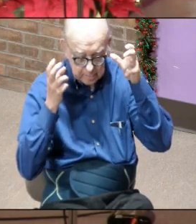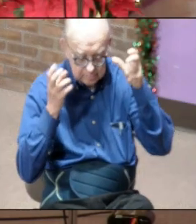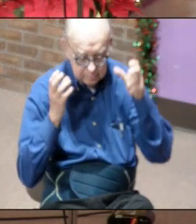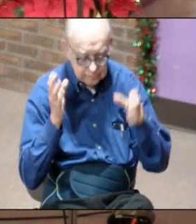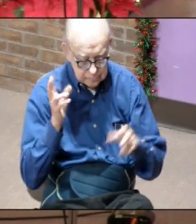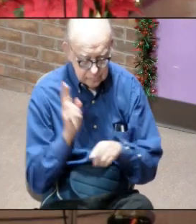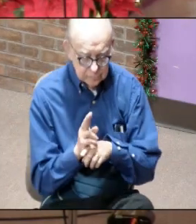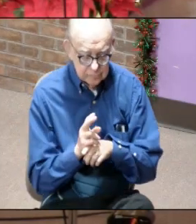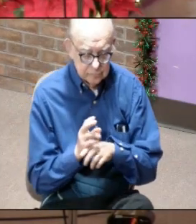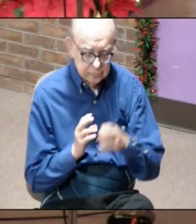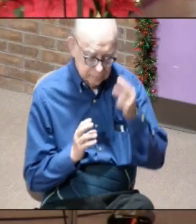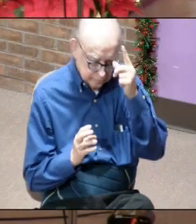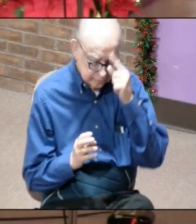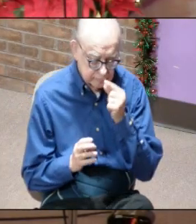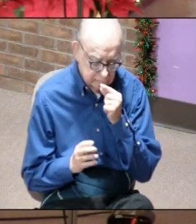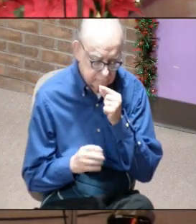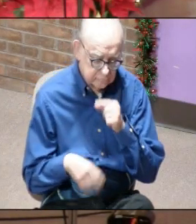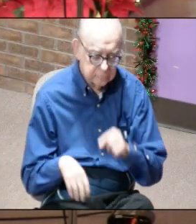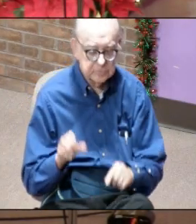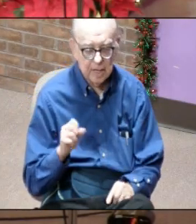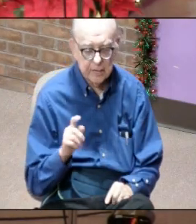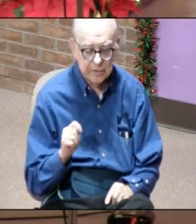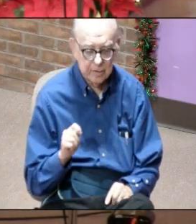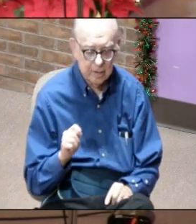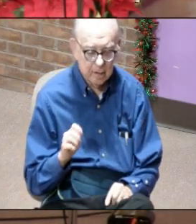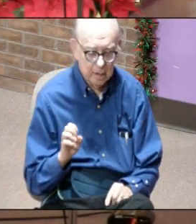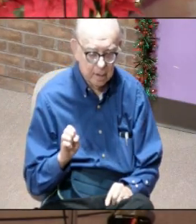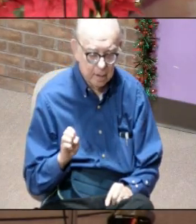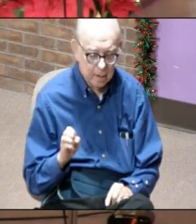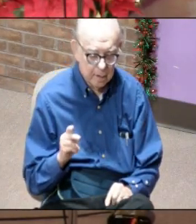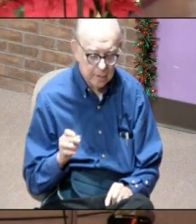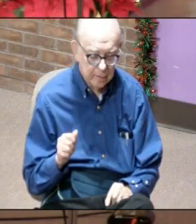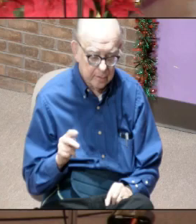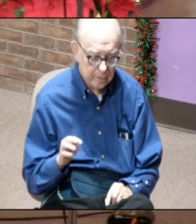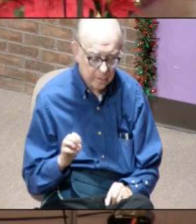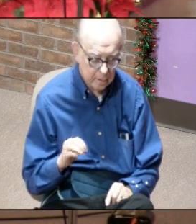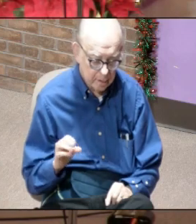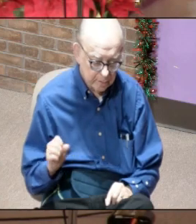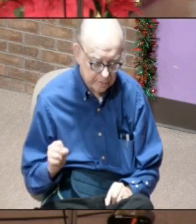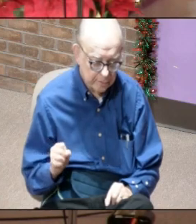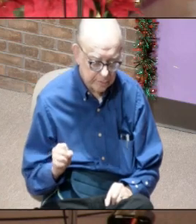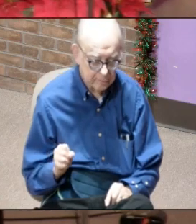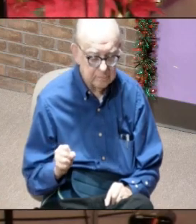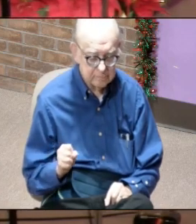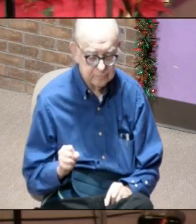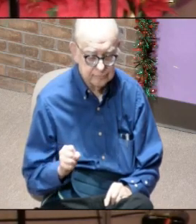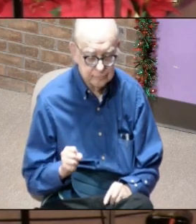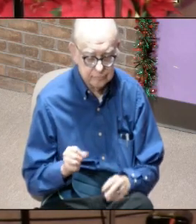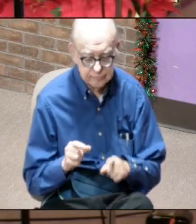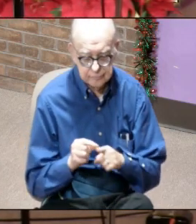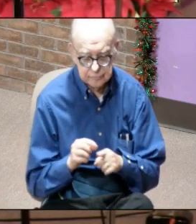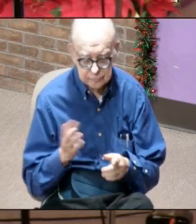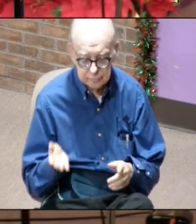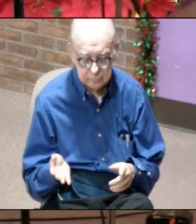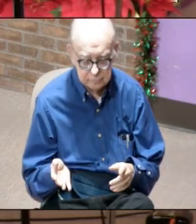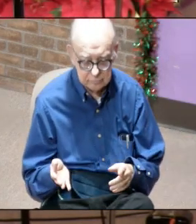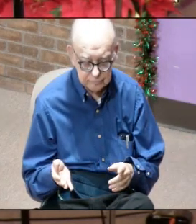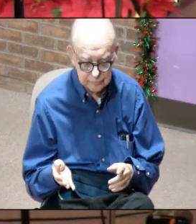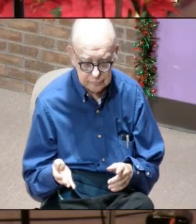they used the Greek word called Stephanos, or Stephanos. And the word